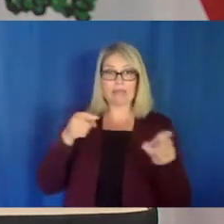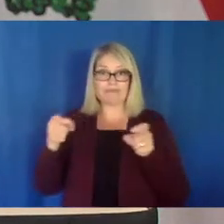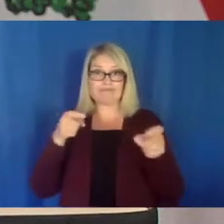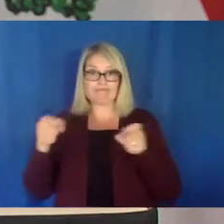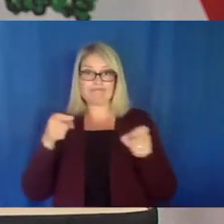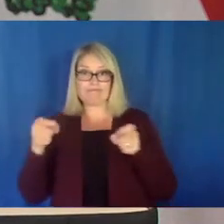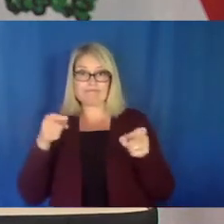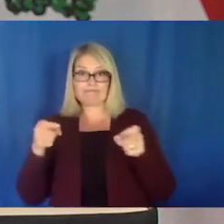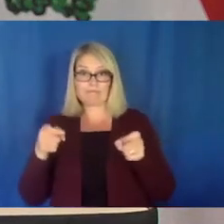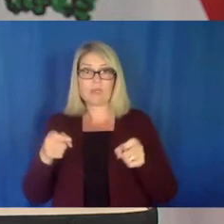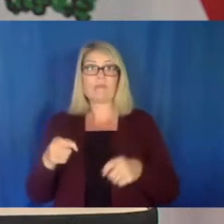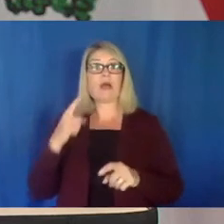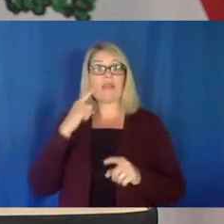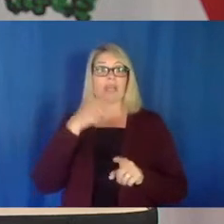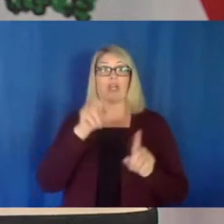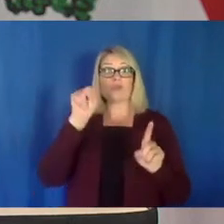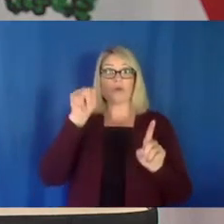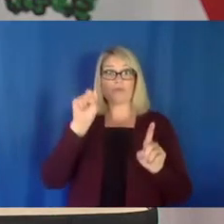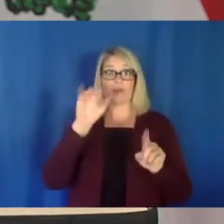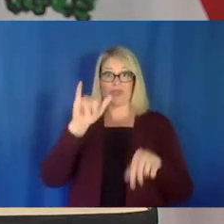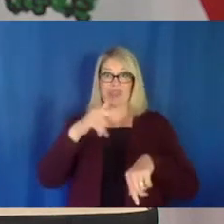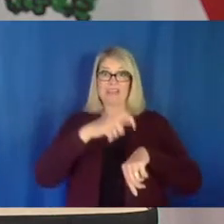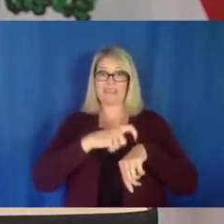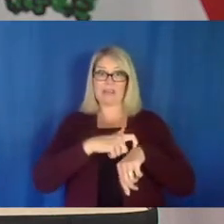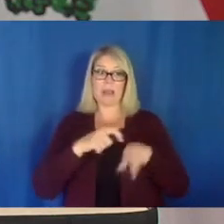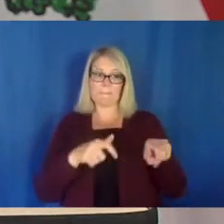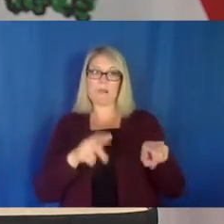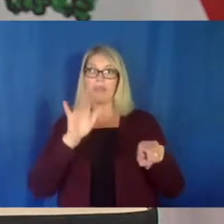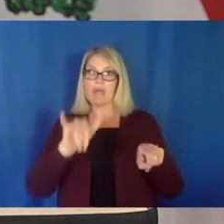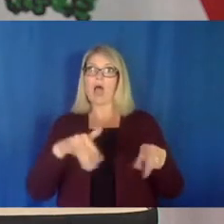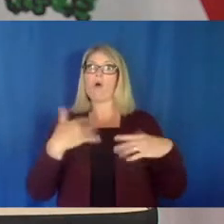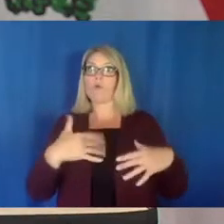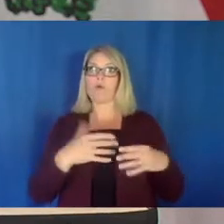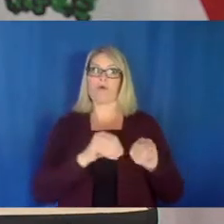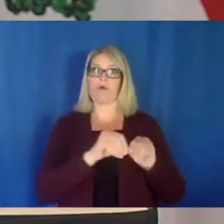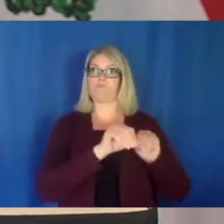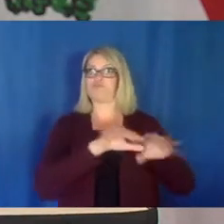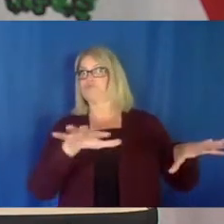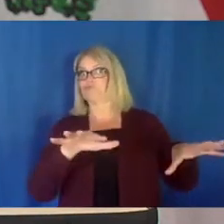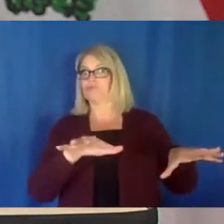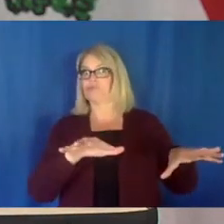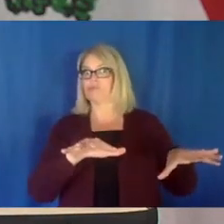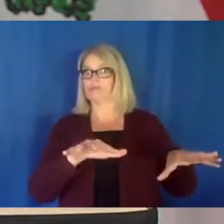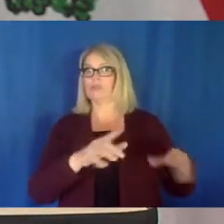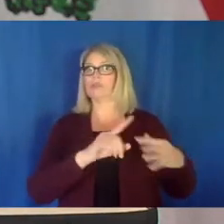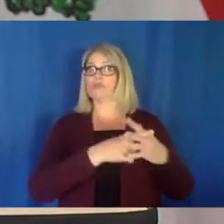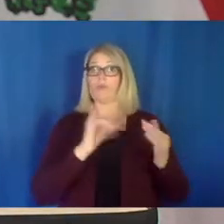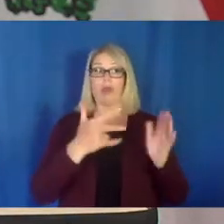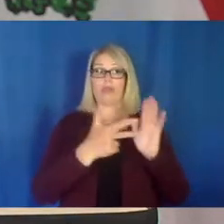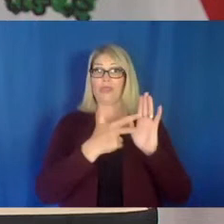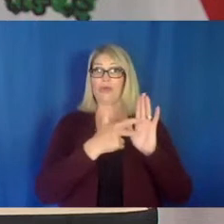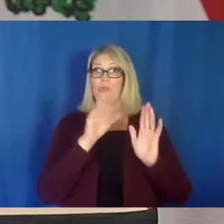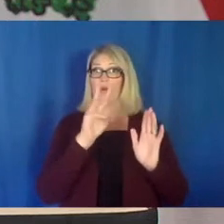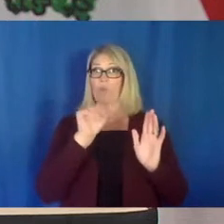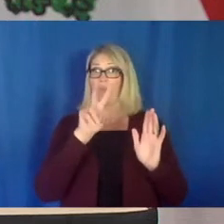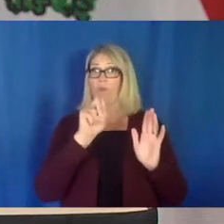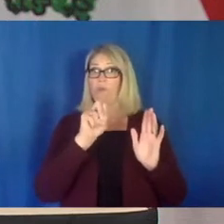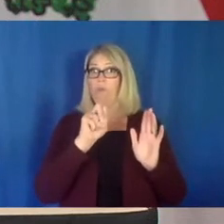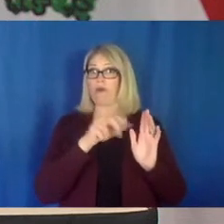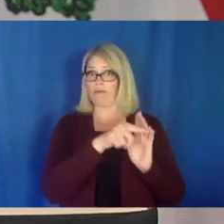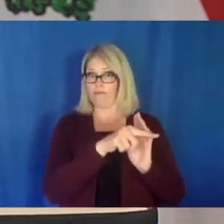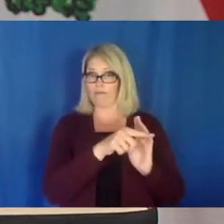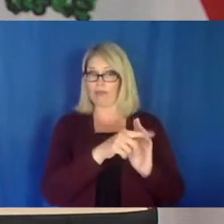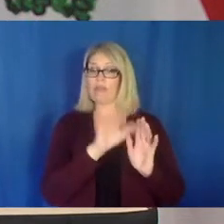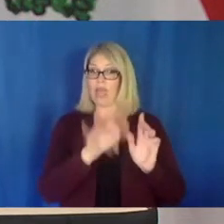the midst of a really big outbreak within the third phase of this COVID, and they were in